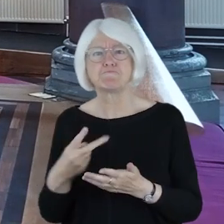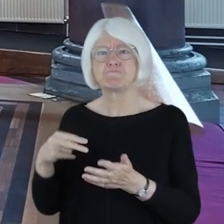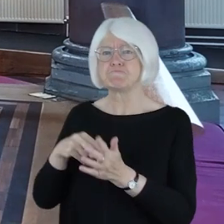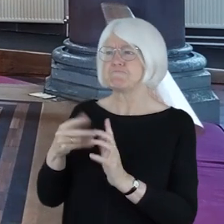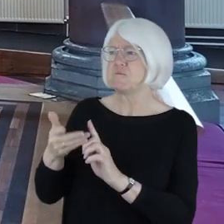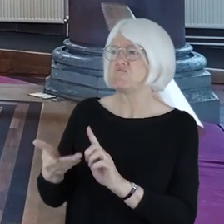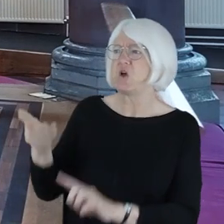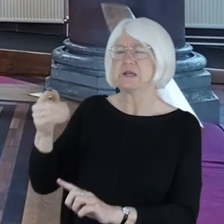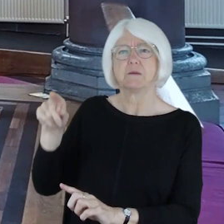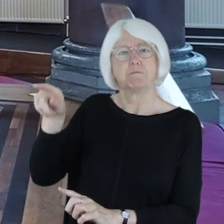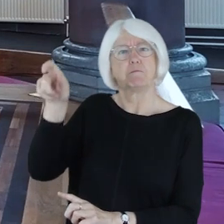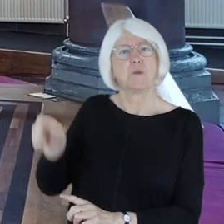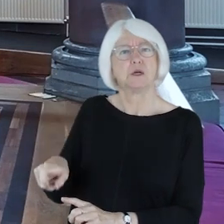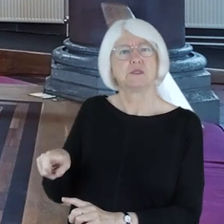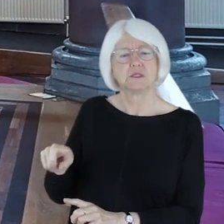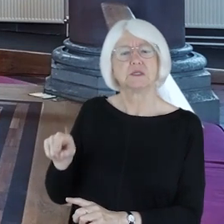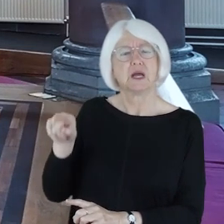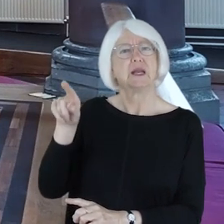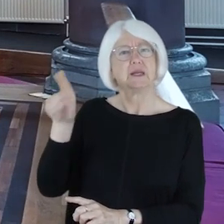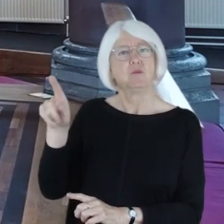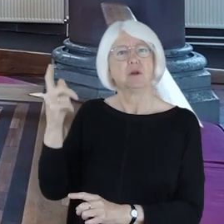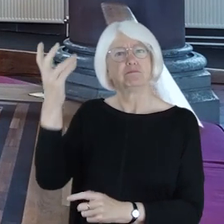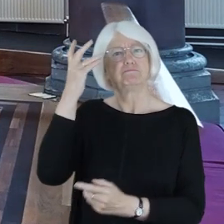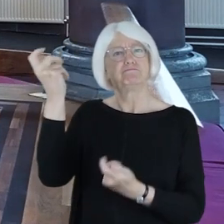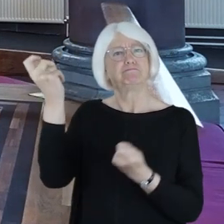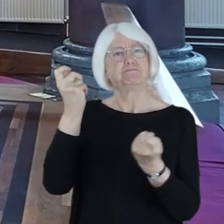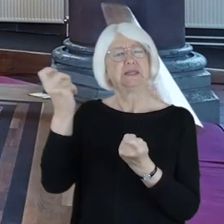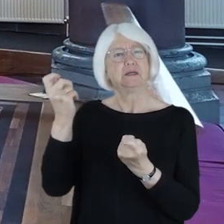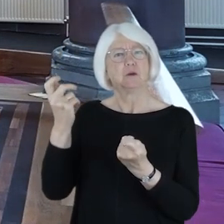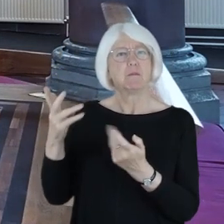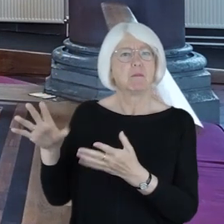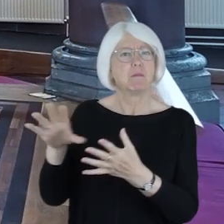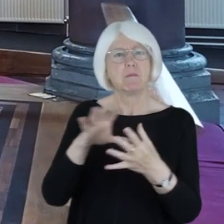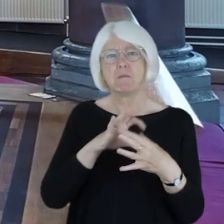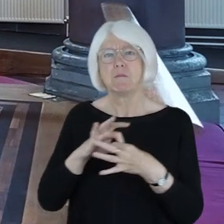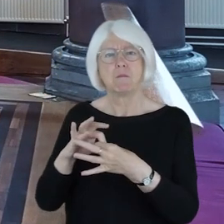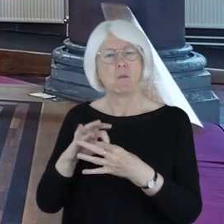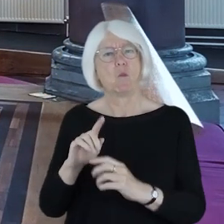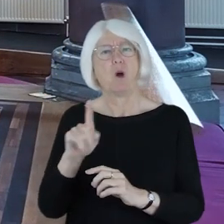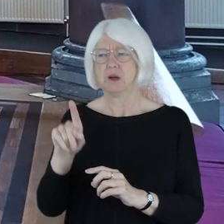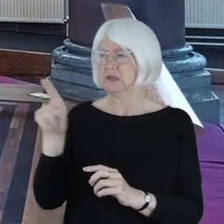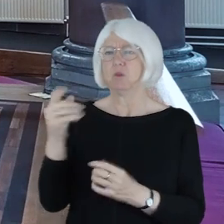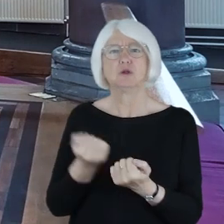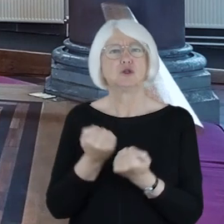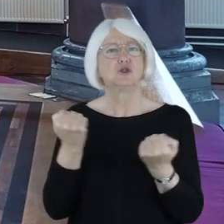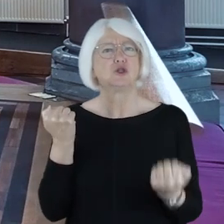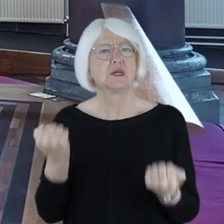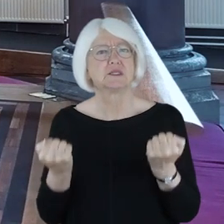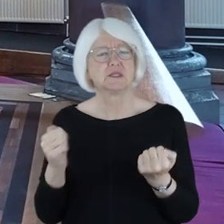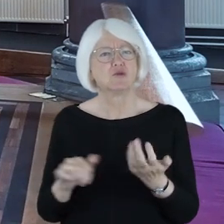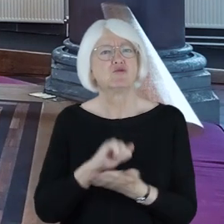branch, and he shall reign as king and deal wisely, and shall execute justice